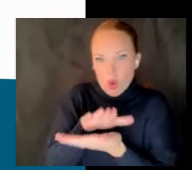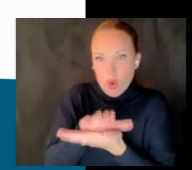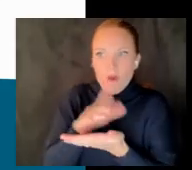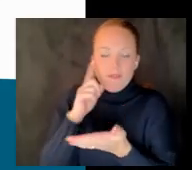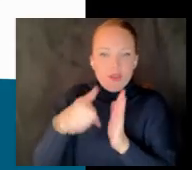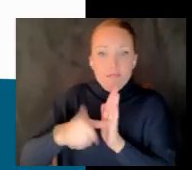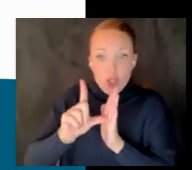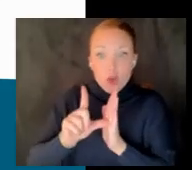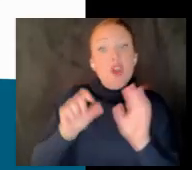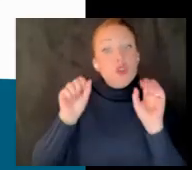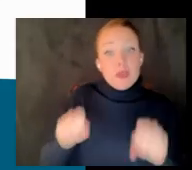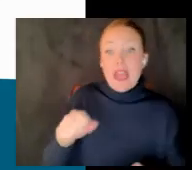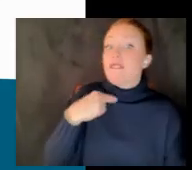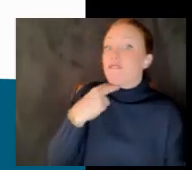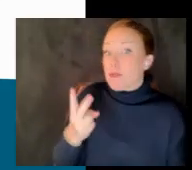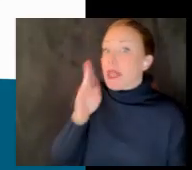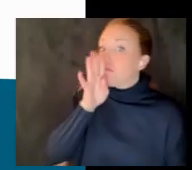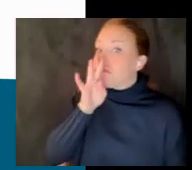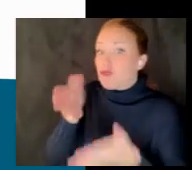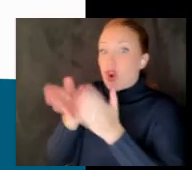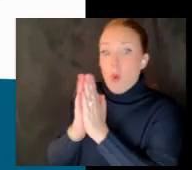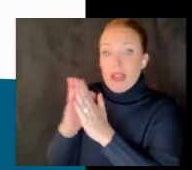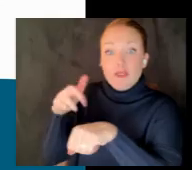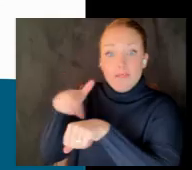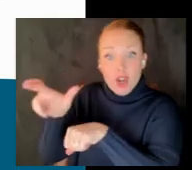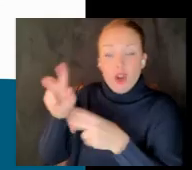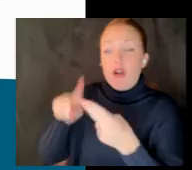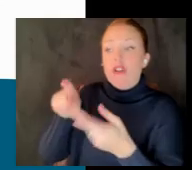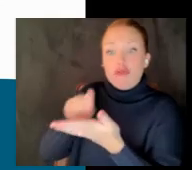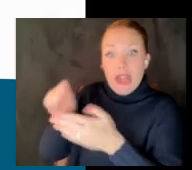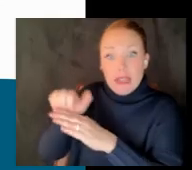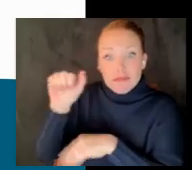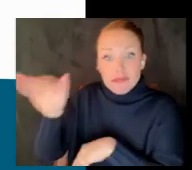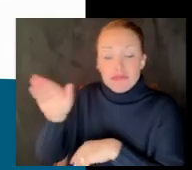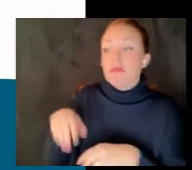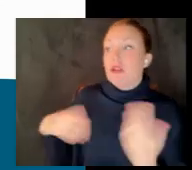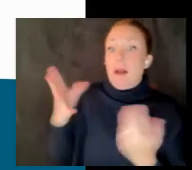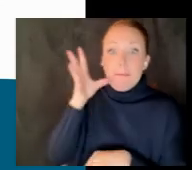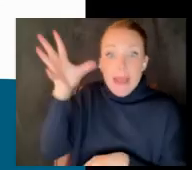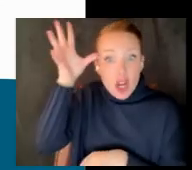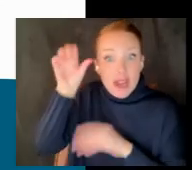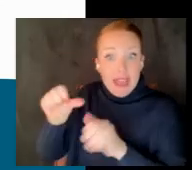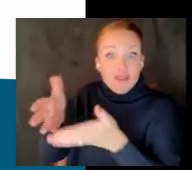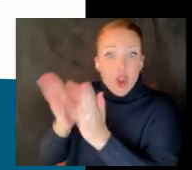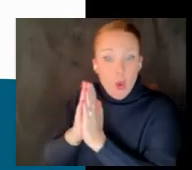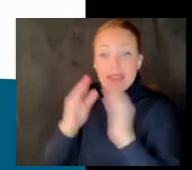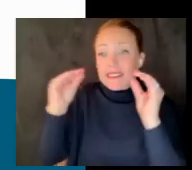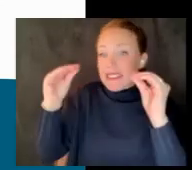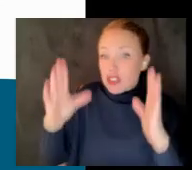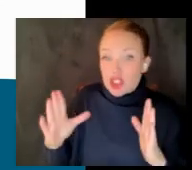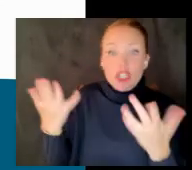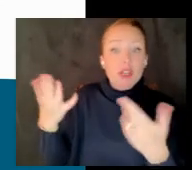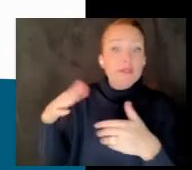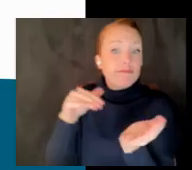either orally or in writing. It can be done by a parent, a private practitioner, a counselor, a teacher, or any